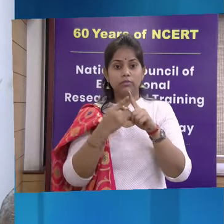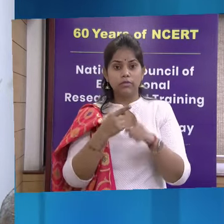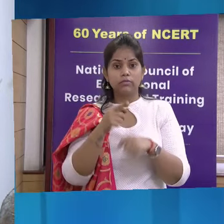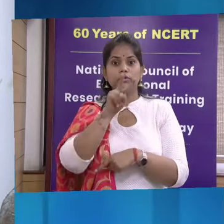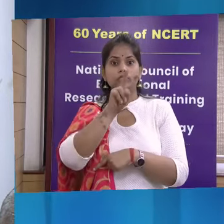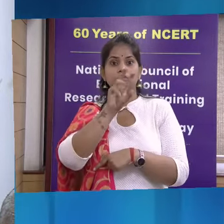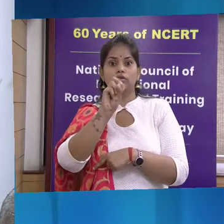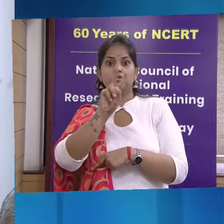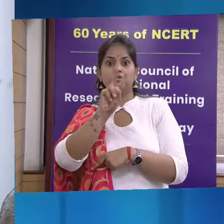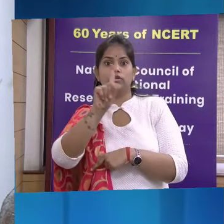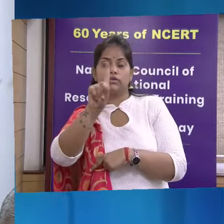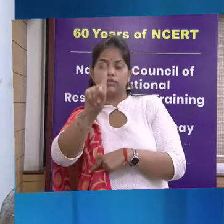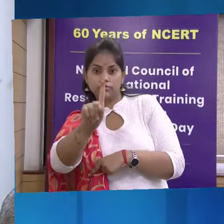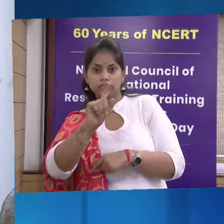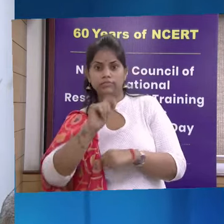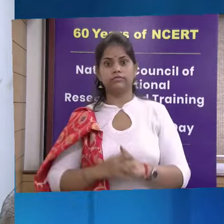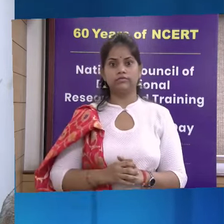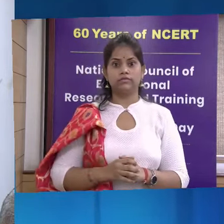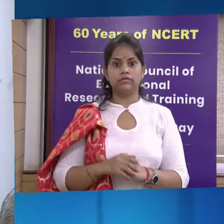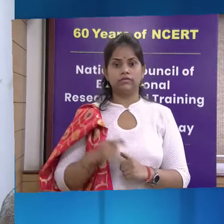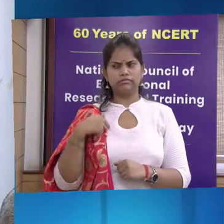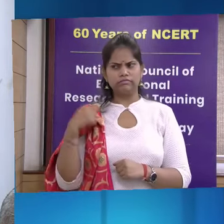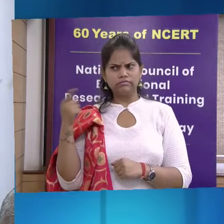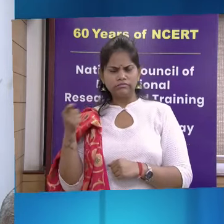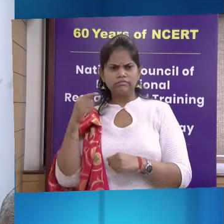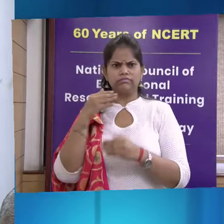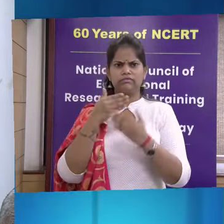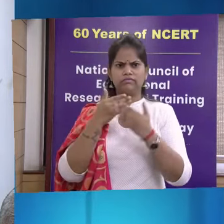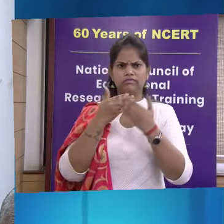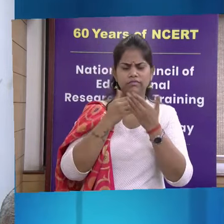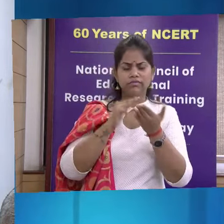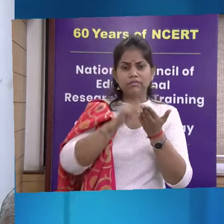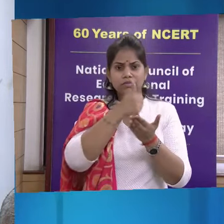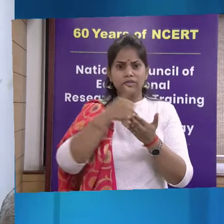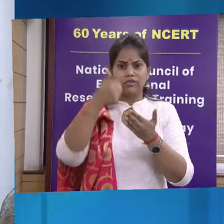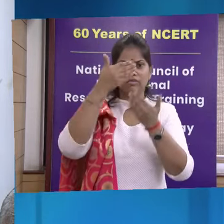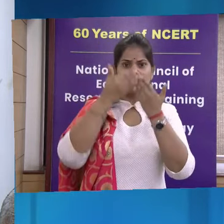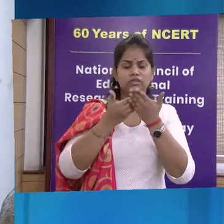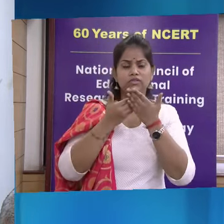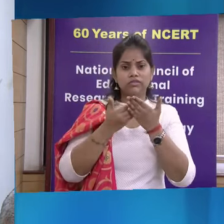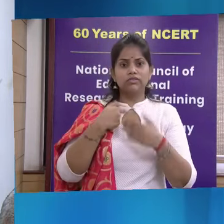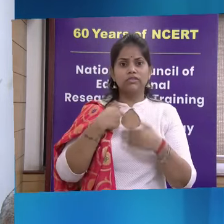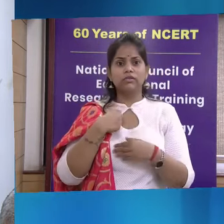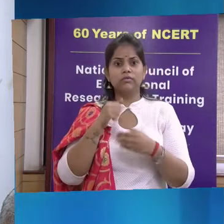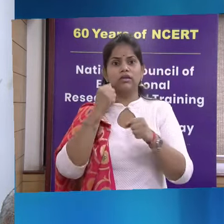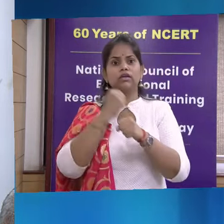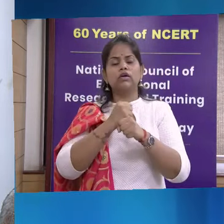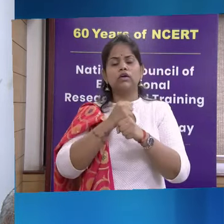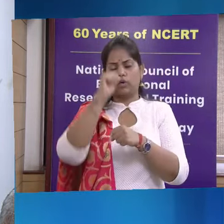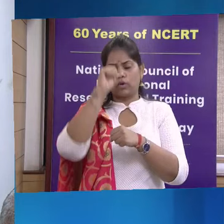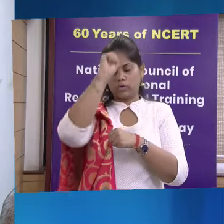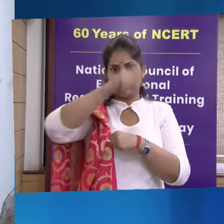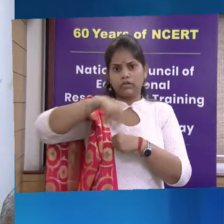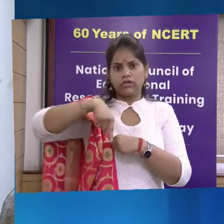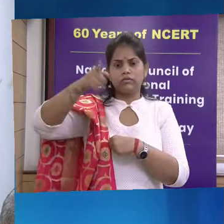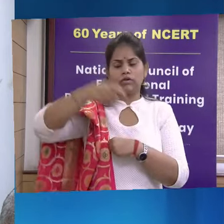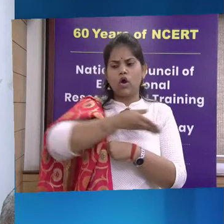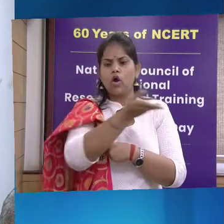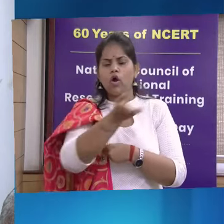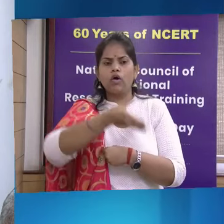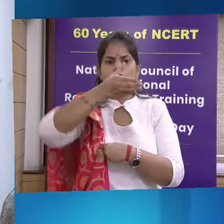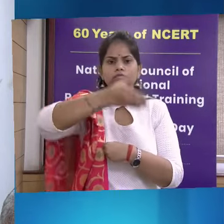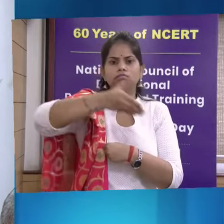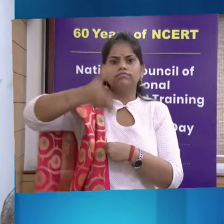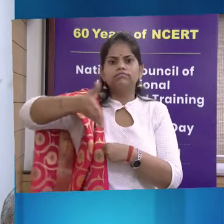September 2021. On behalf of Ministry of Education, Government of India, I extend my warm greetings to all